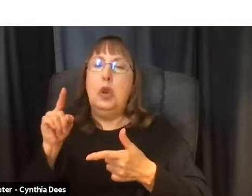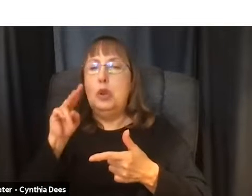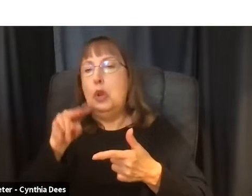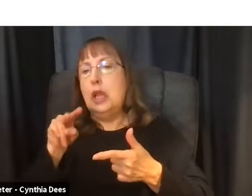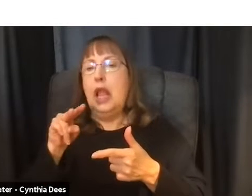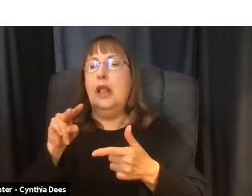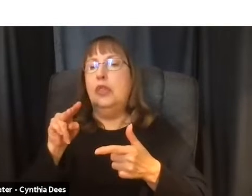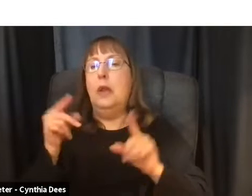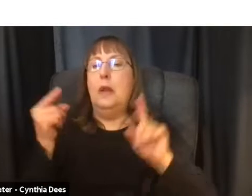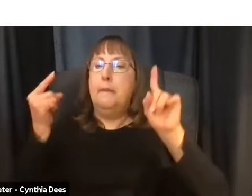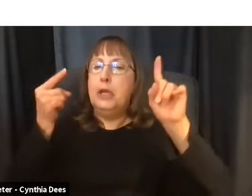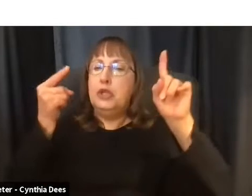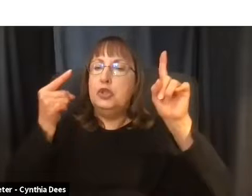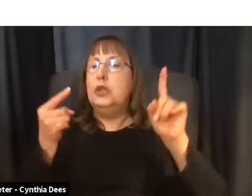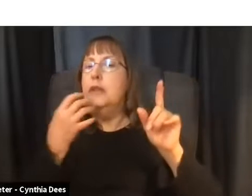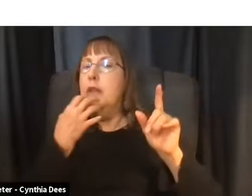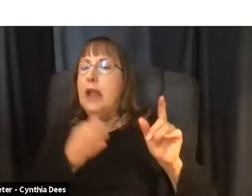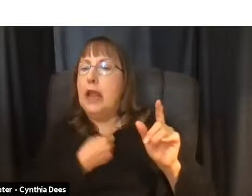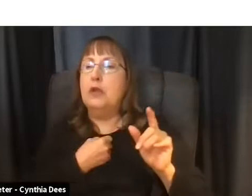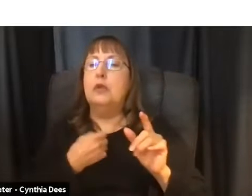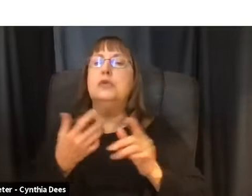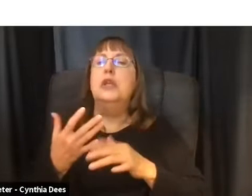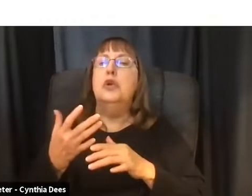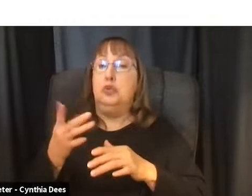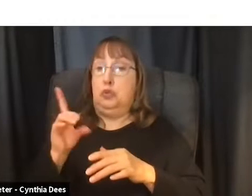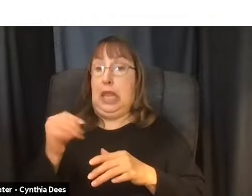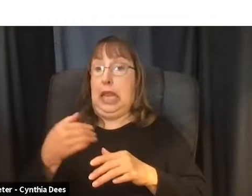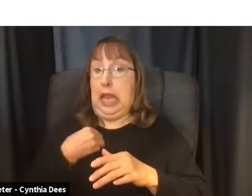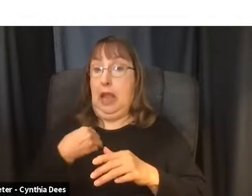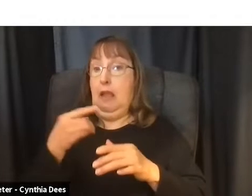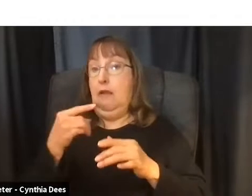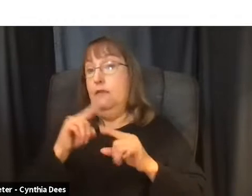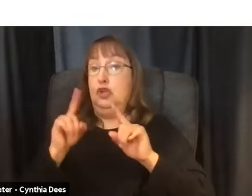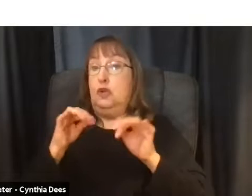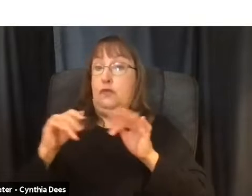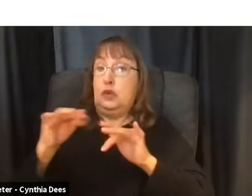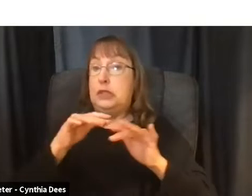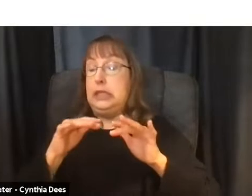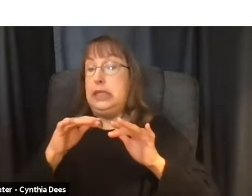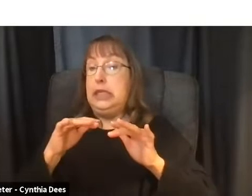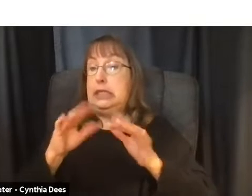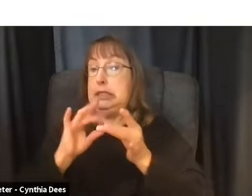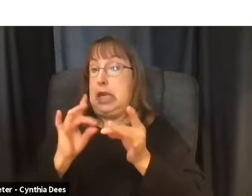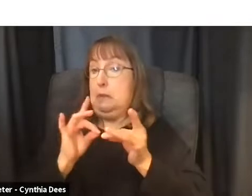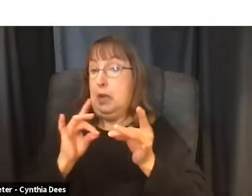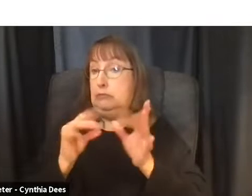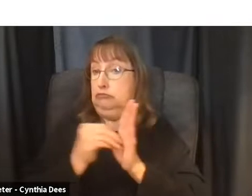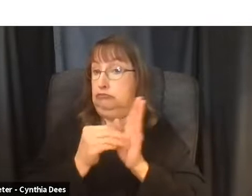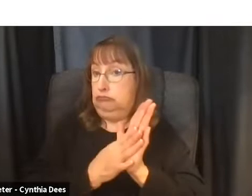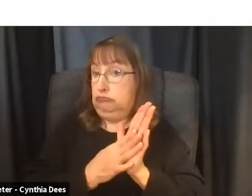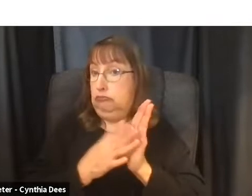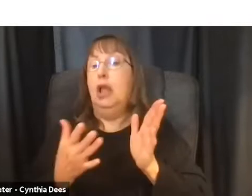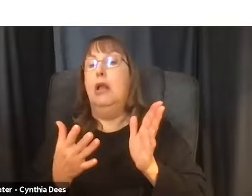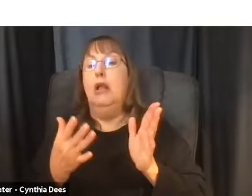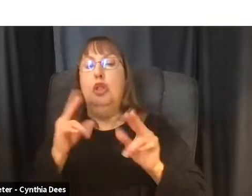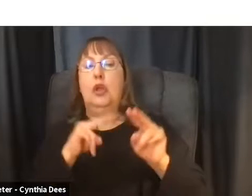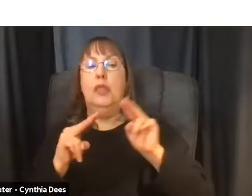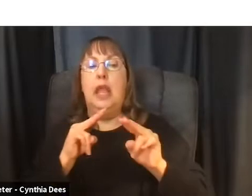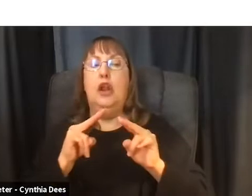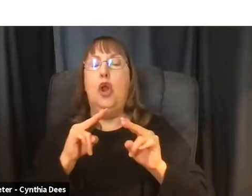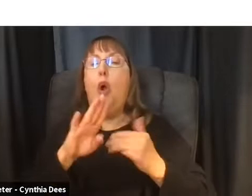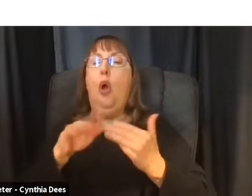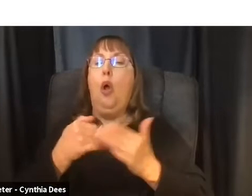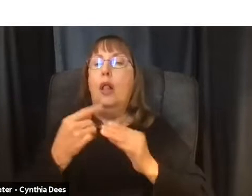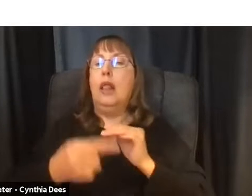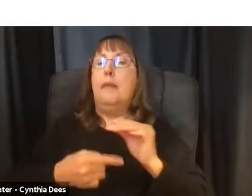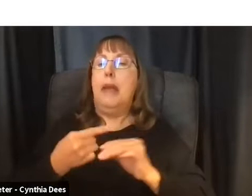their goals. Do they have a diversity statement? Looking at that About Us section, all of that can give you a lot of important information about